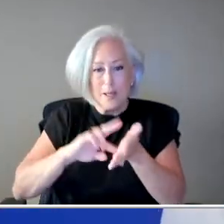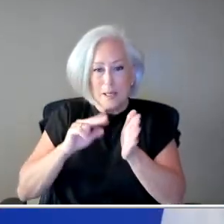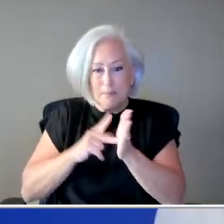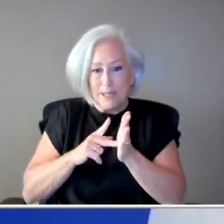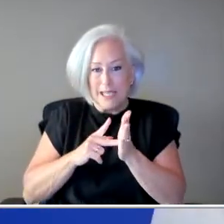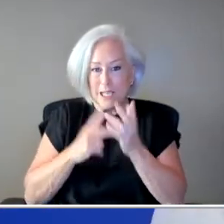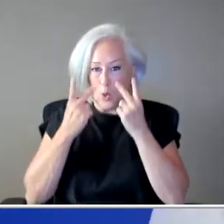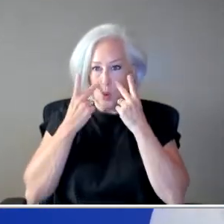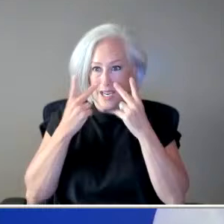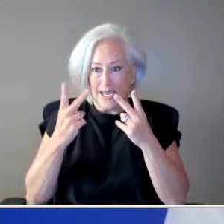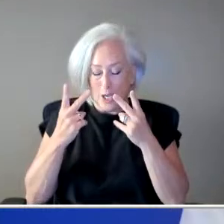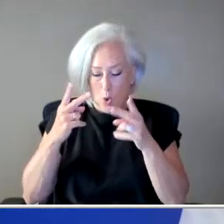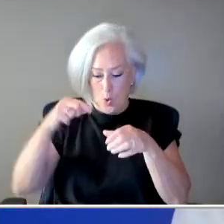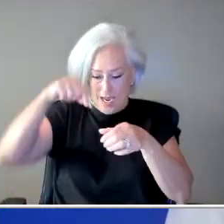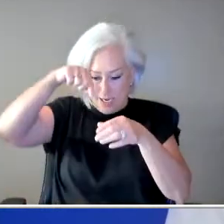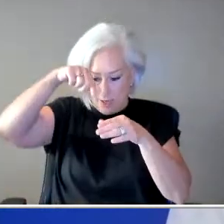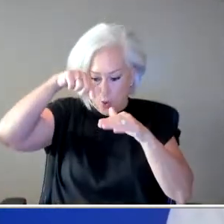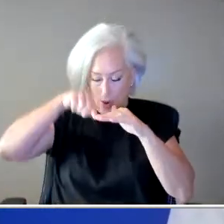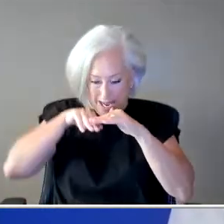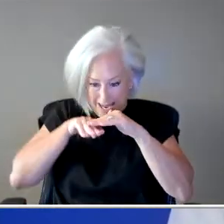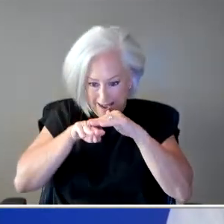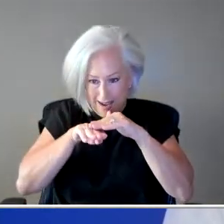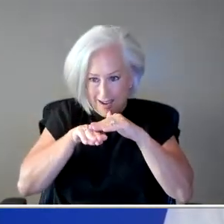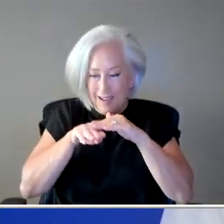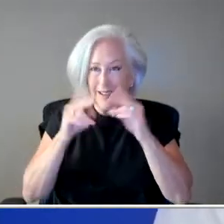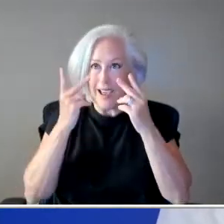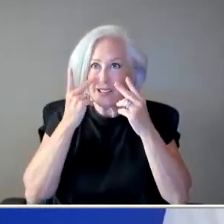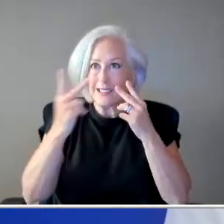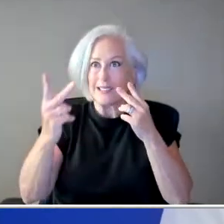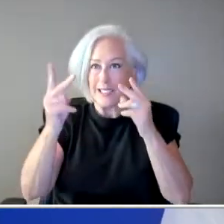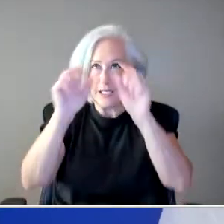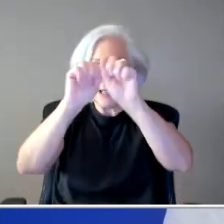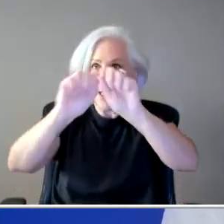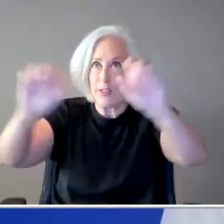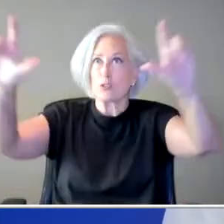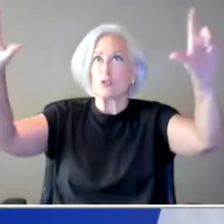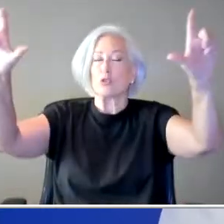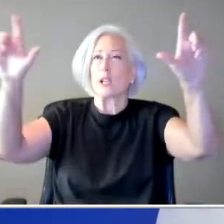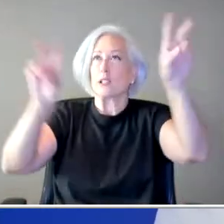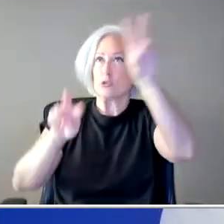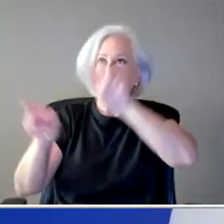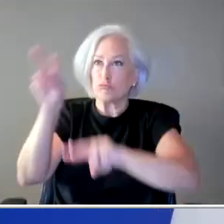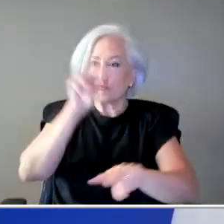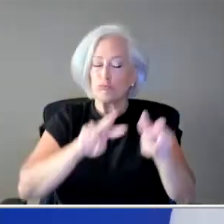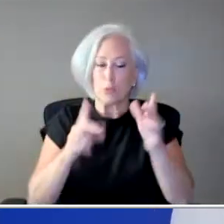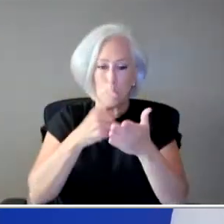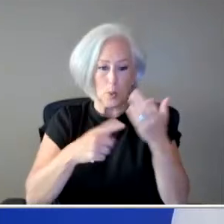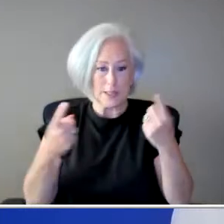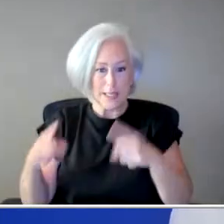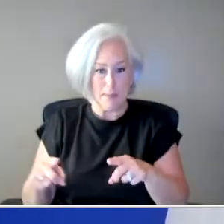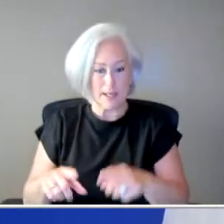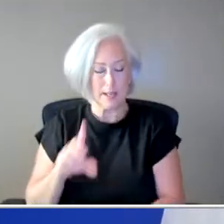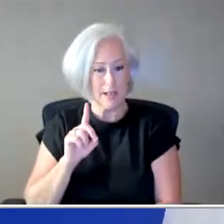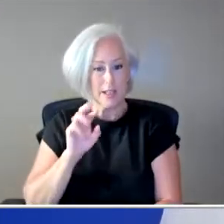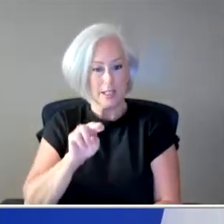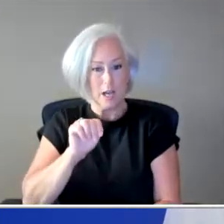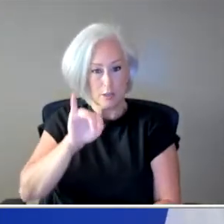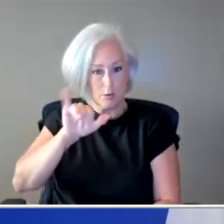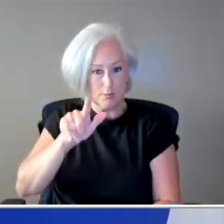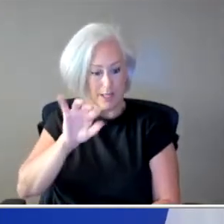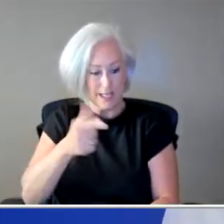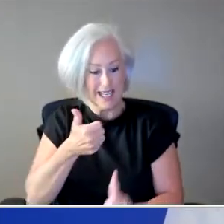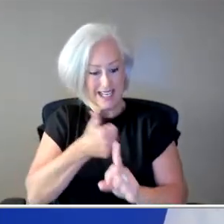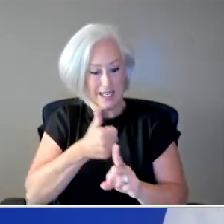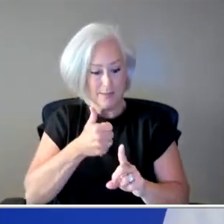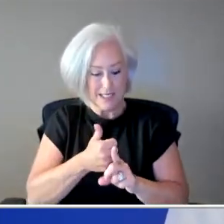field, if you will, what we're working on. So when Dr. Milligan does it, he's actually taking off a piece of the skull and looking at the brain directly. When we do